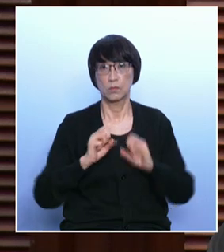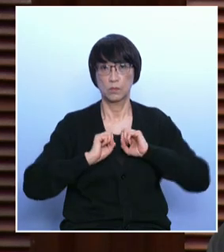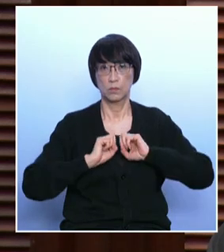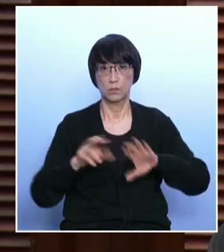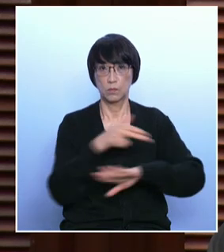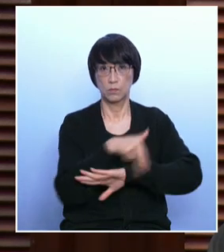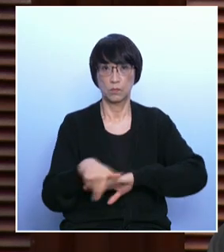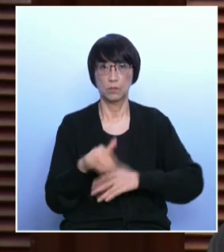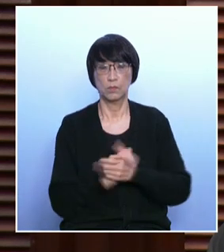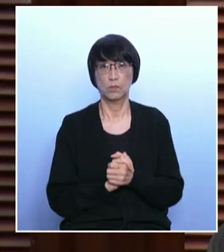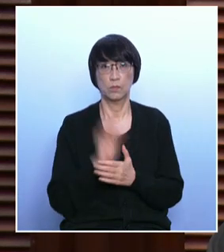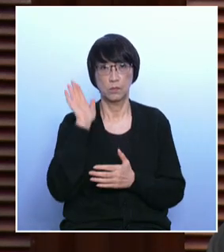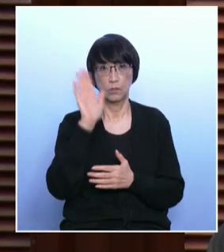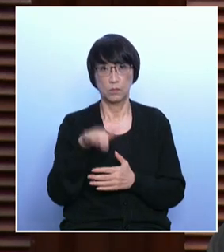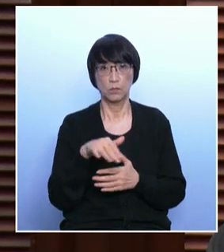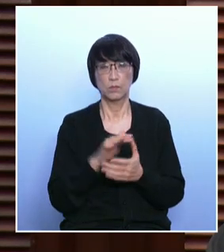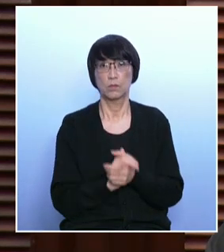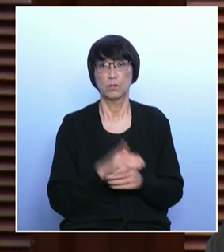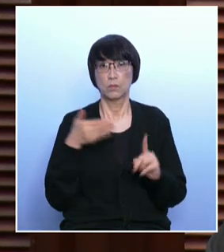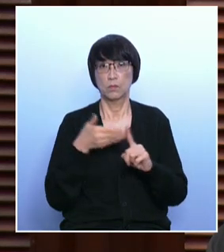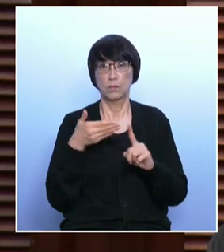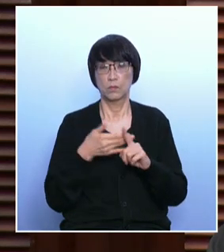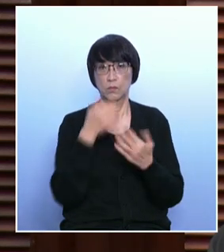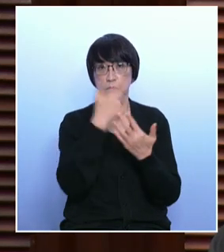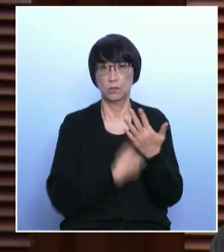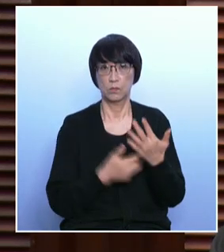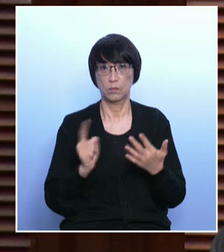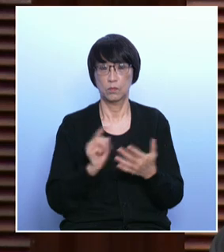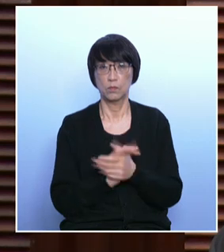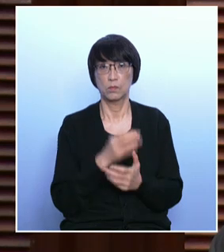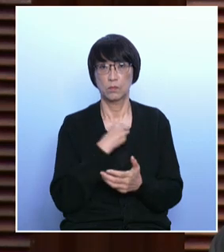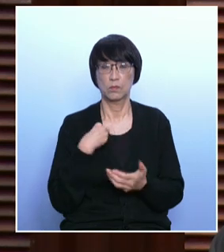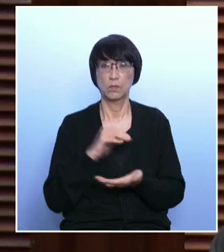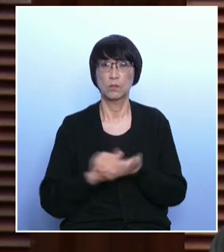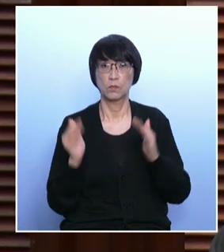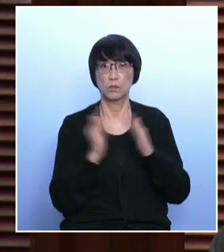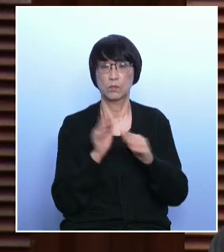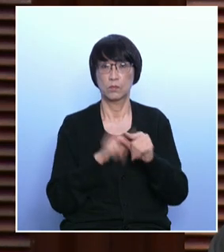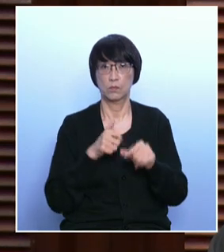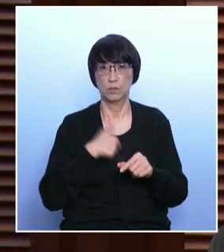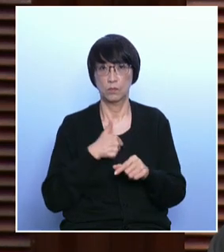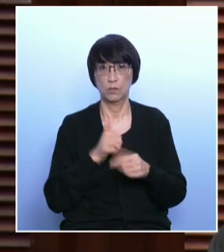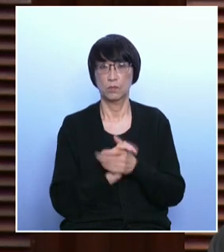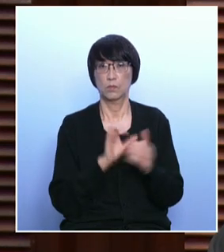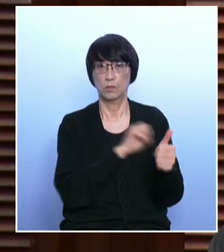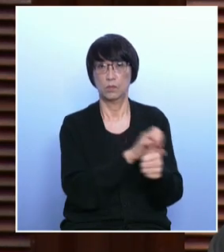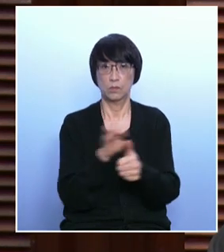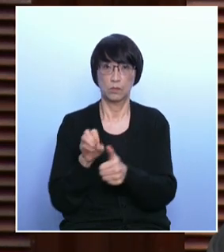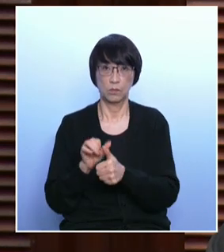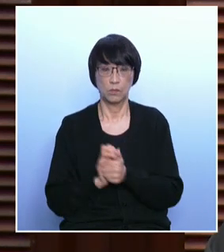to issue the first Chinese medicine development blueprint, which outlines the vision as well as the strategies in this